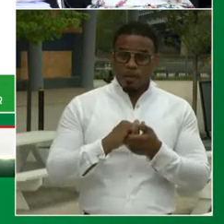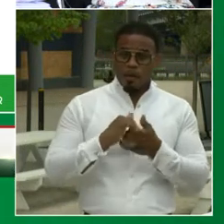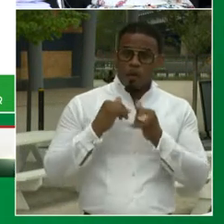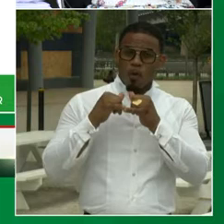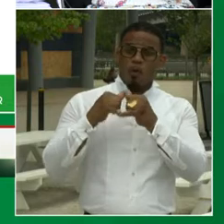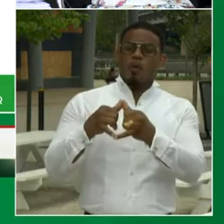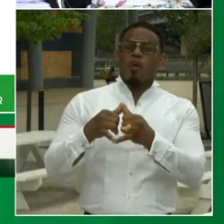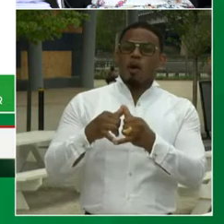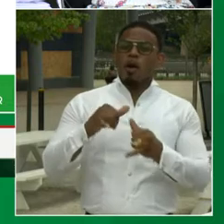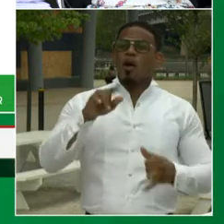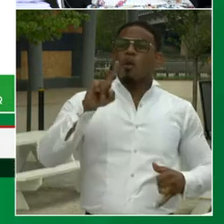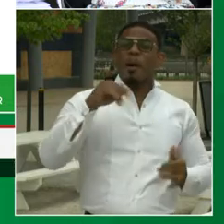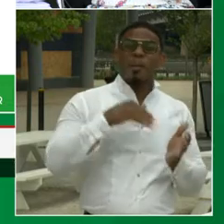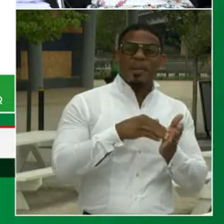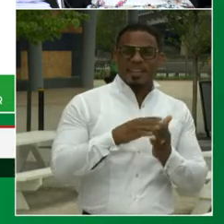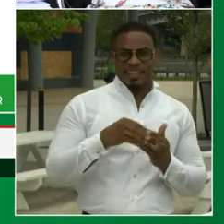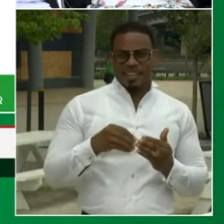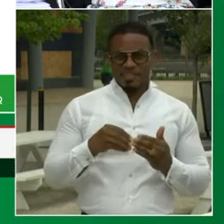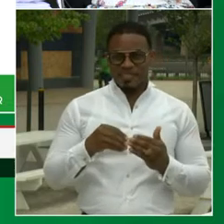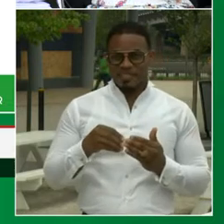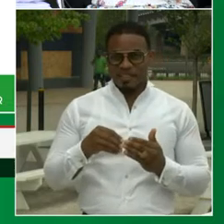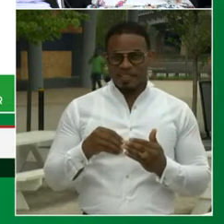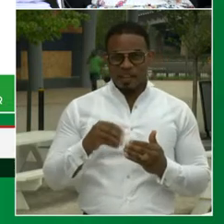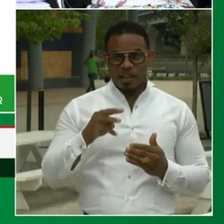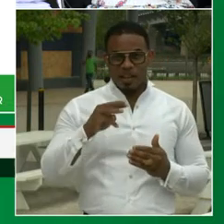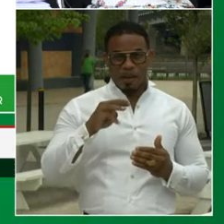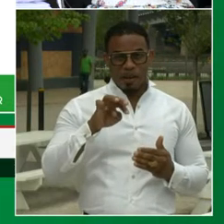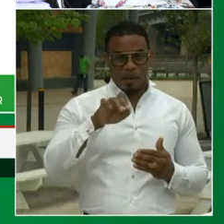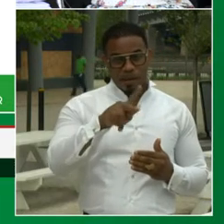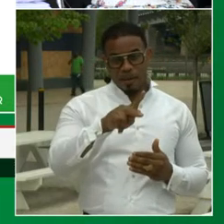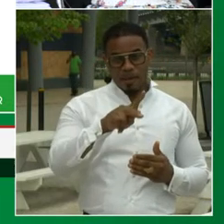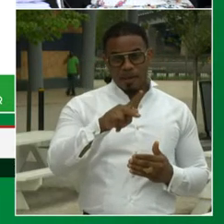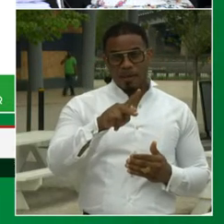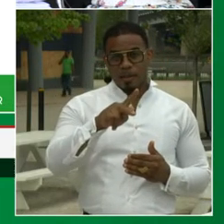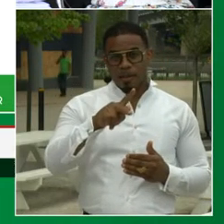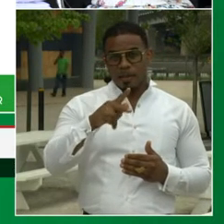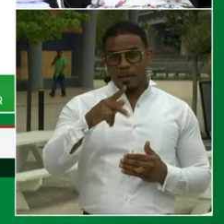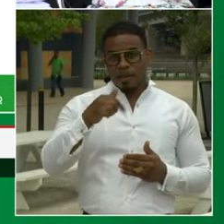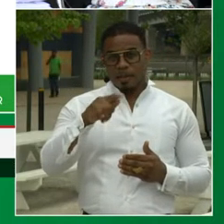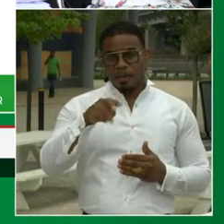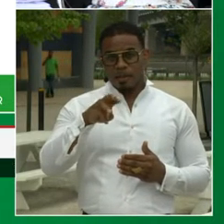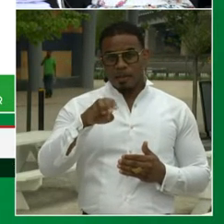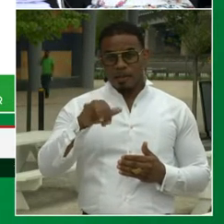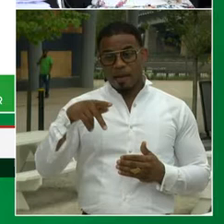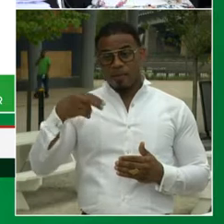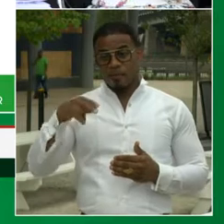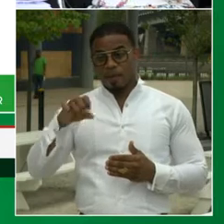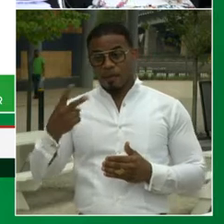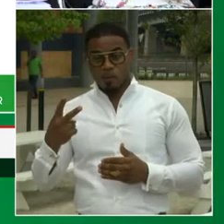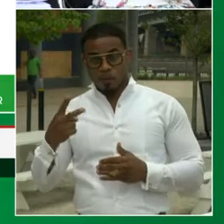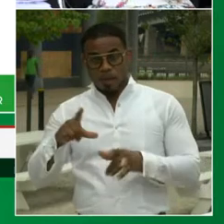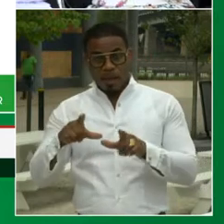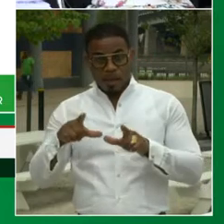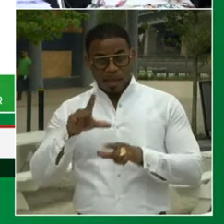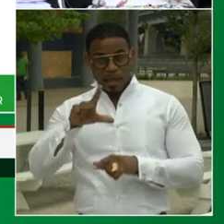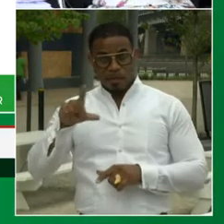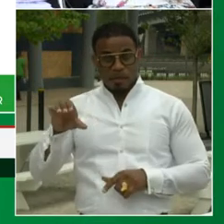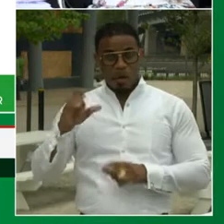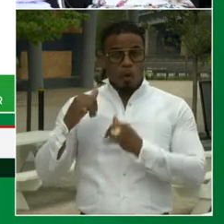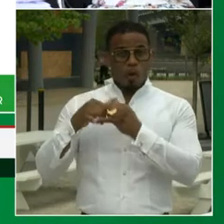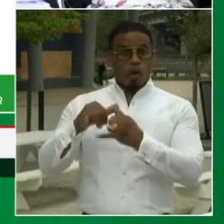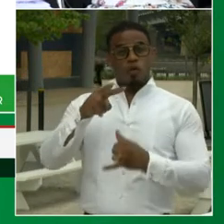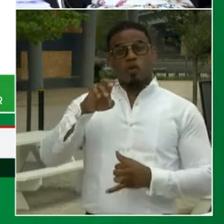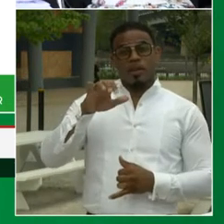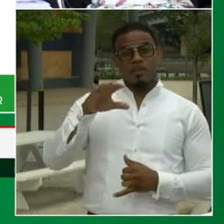was awarded $1 million. Martin Luther King MLK Gateway Phase 2 Land LLC was